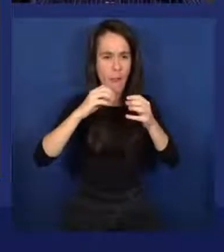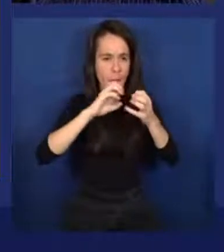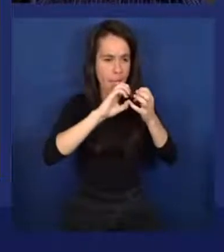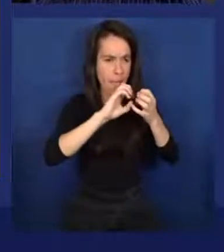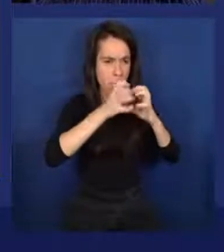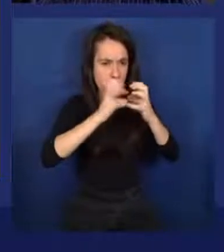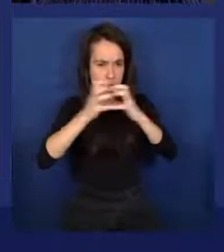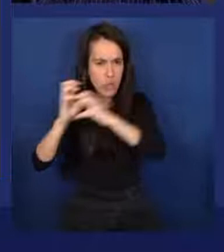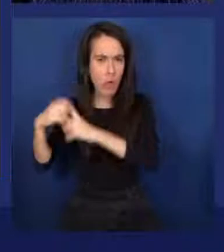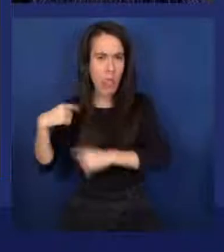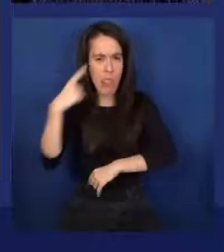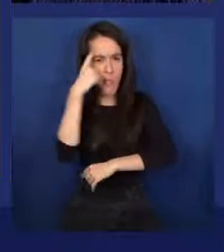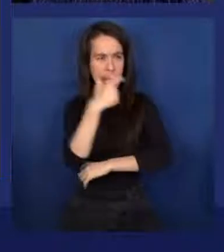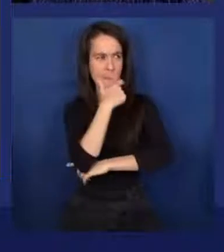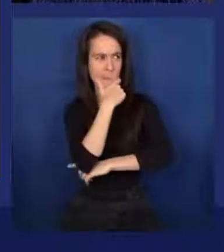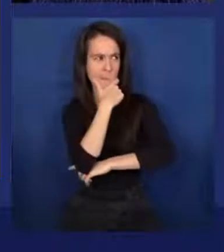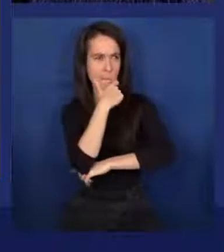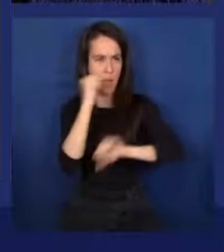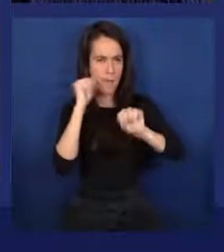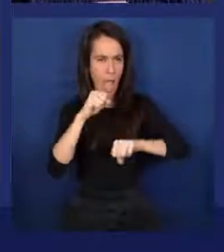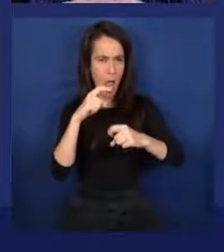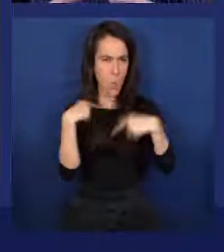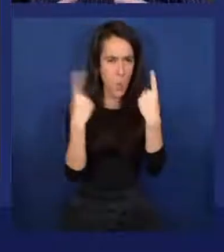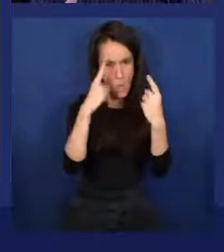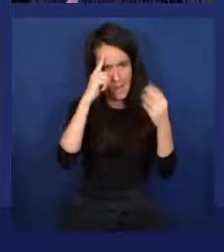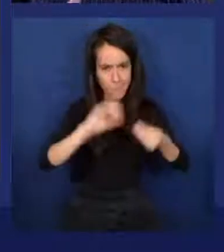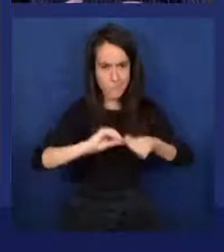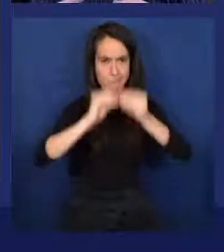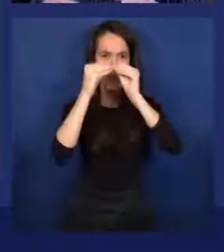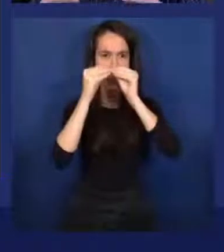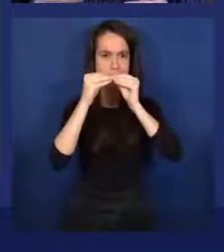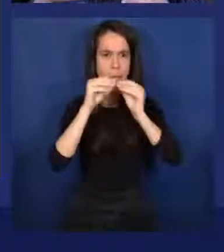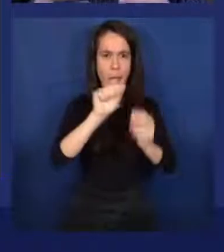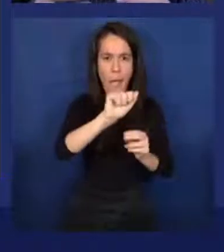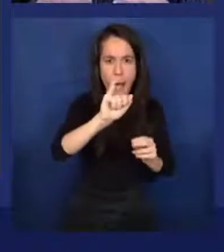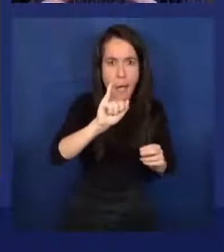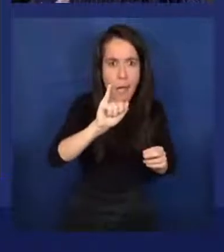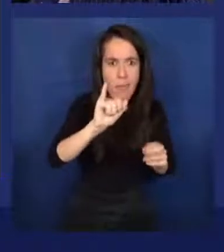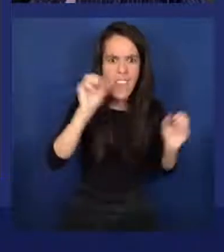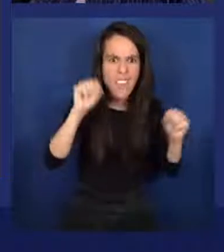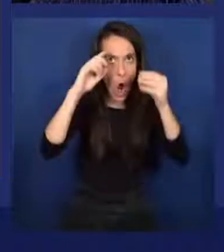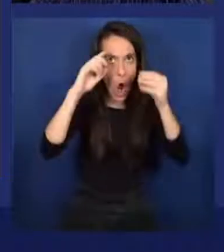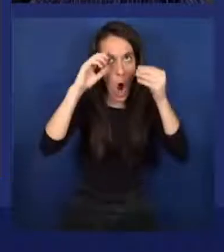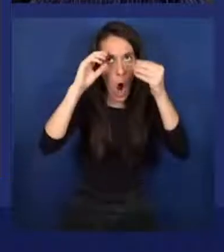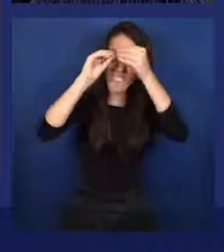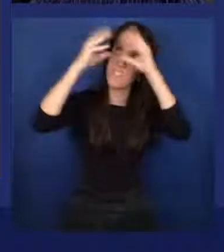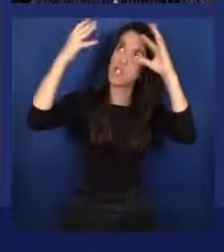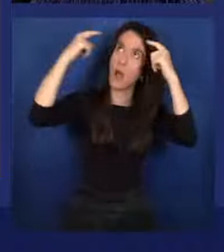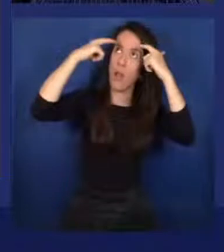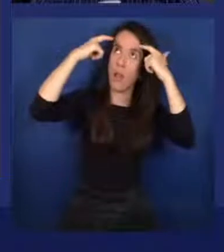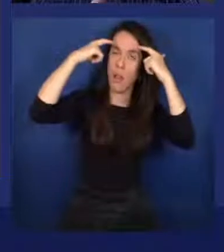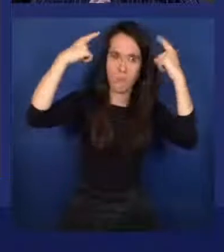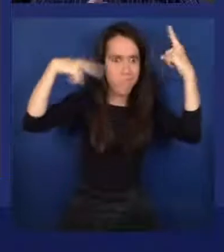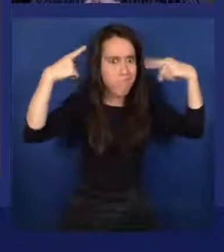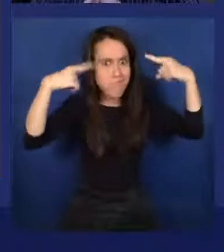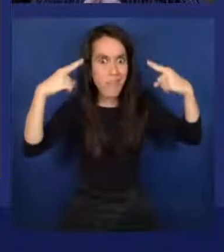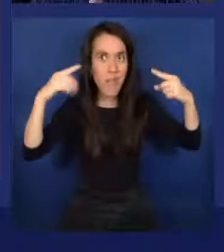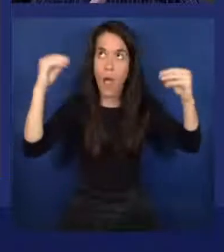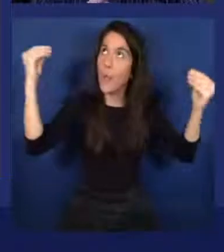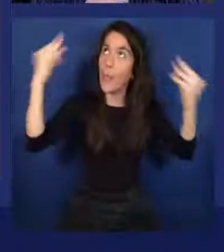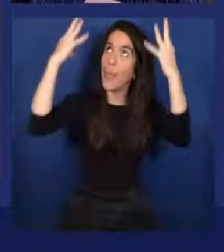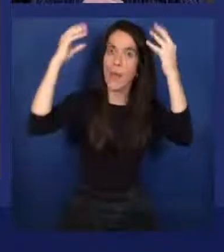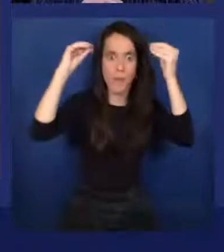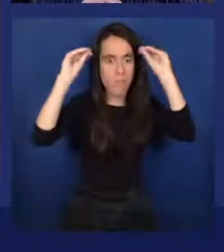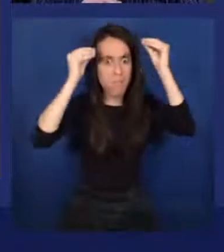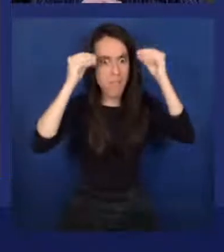an artificial intelligence? Now, this was in Dartmouth. Marvin Minsky and many others together. They've